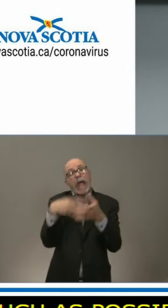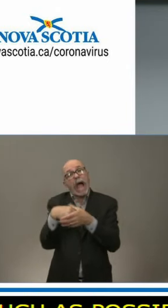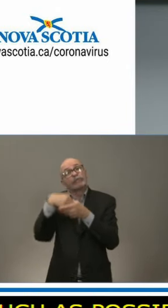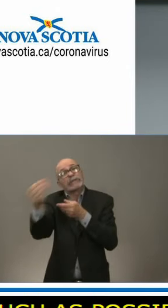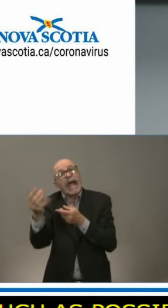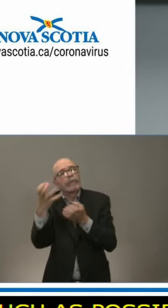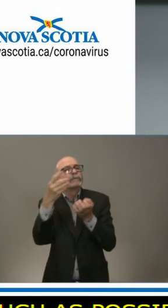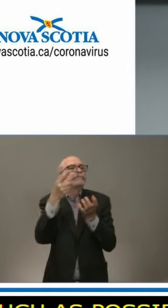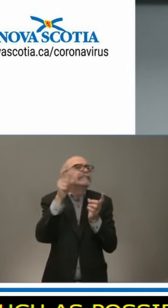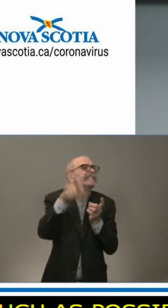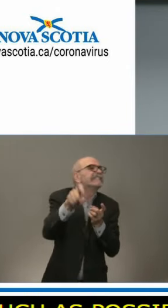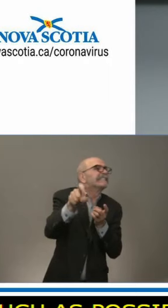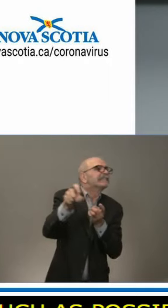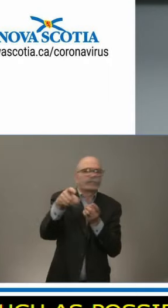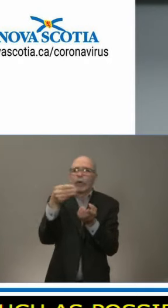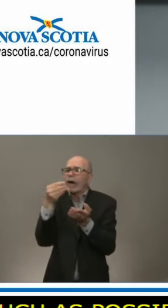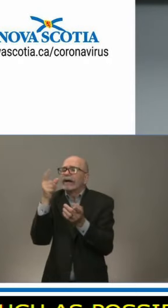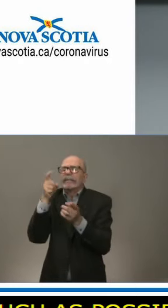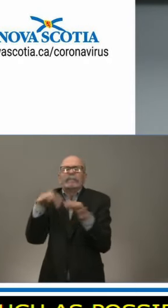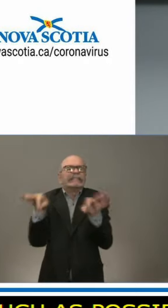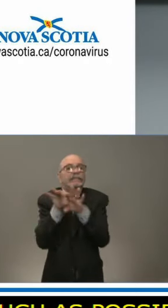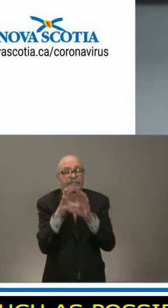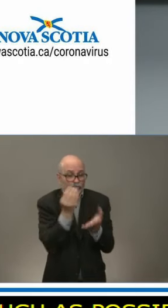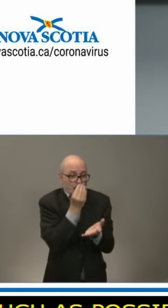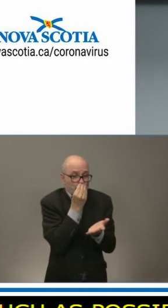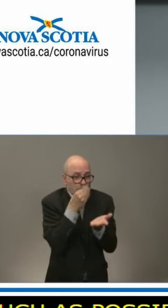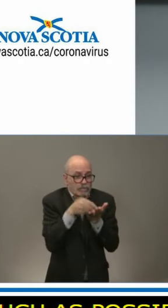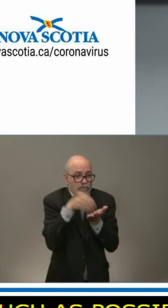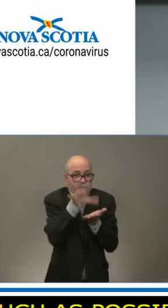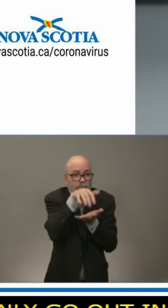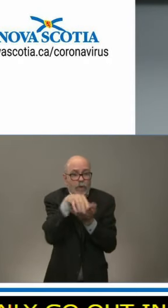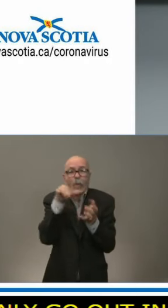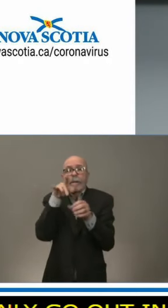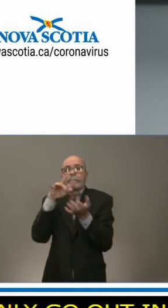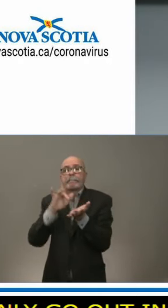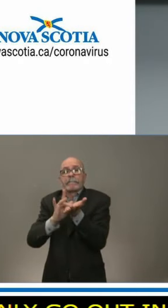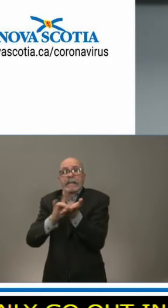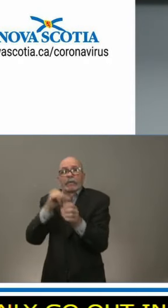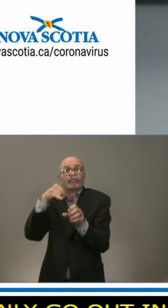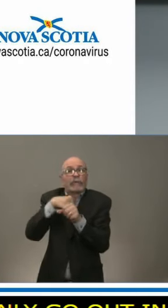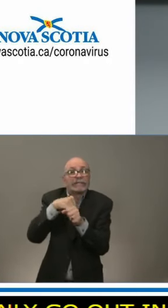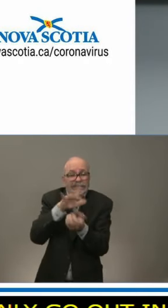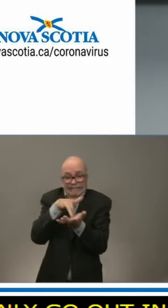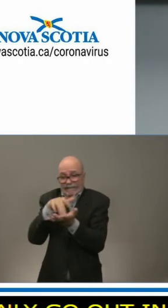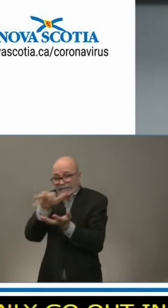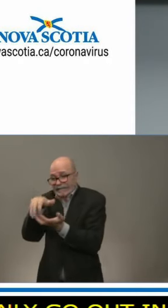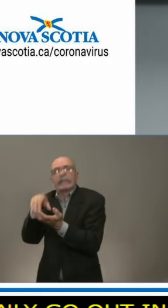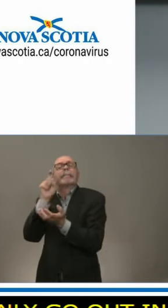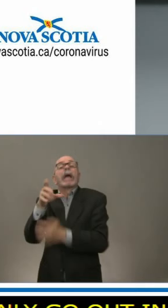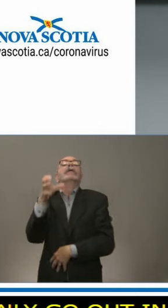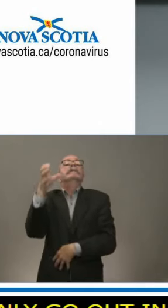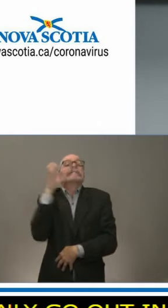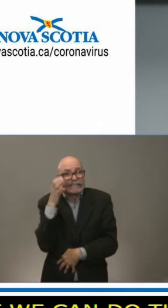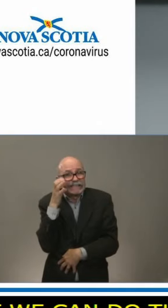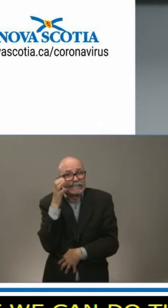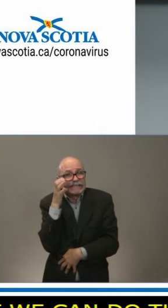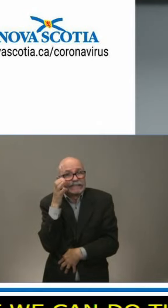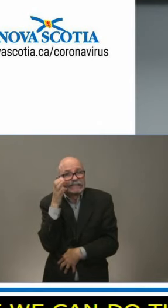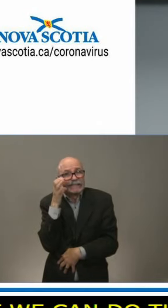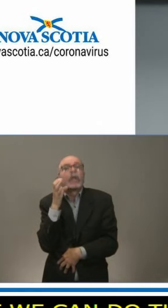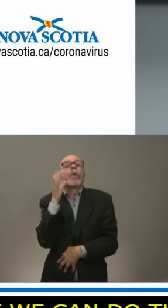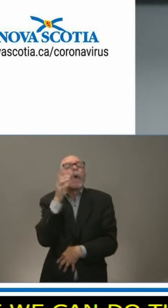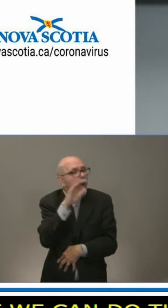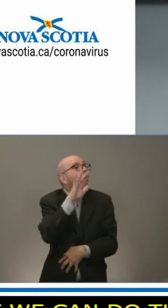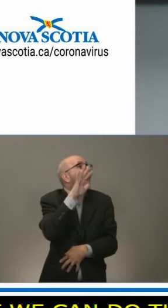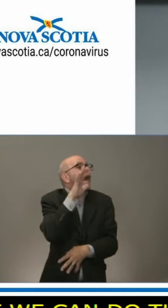few weeks, we will have a substantive impact, and we will together, we'll be able to look back on this and say, as